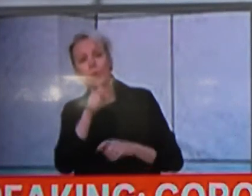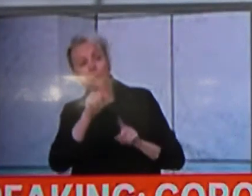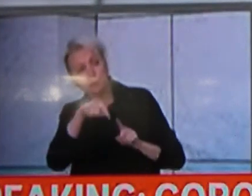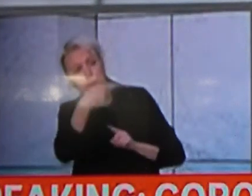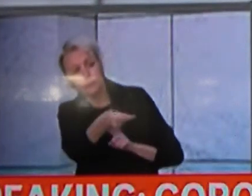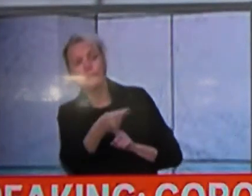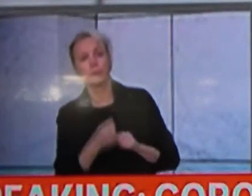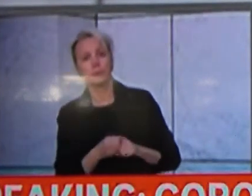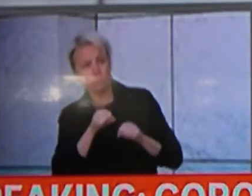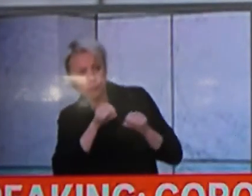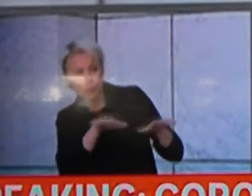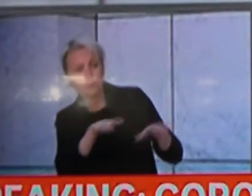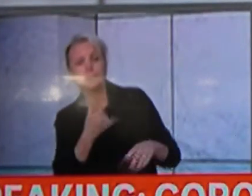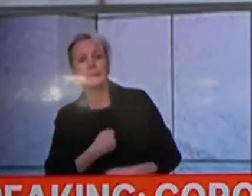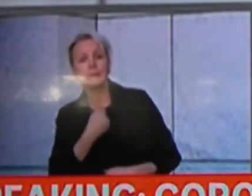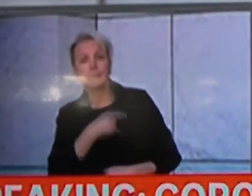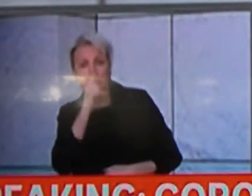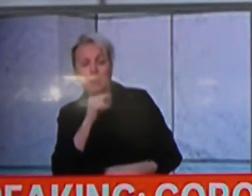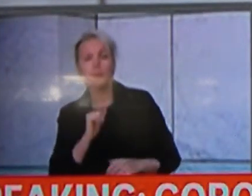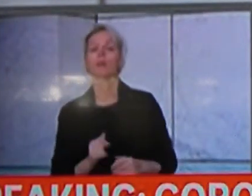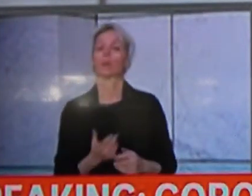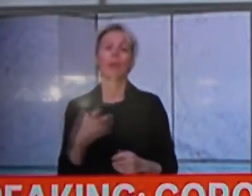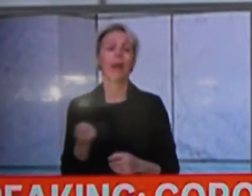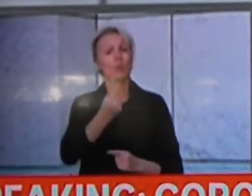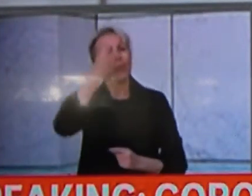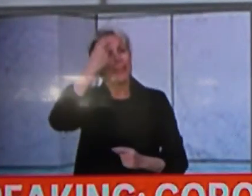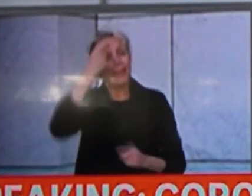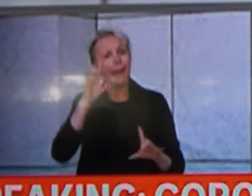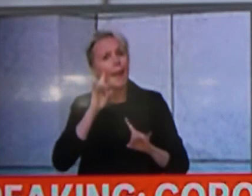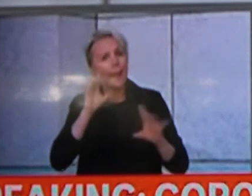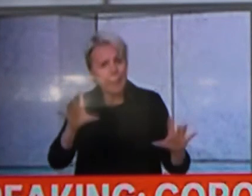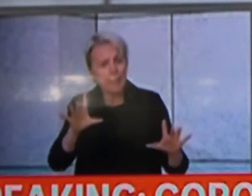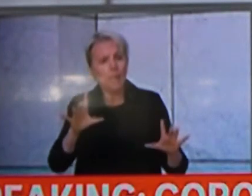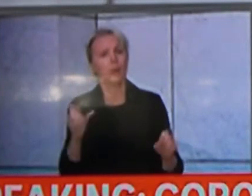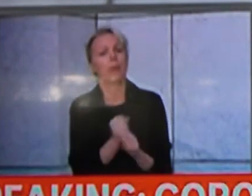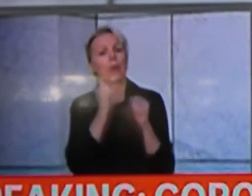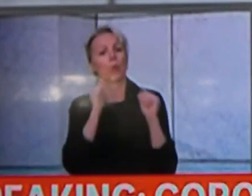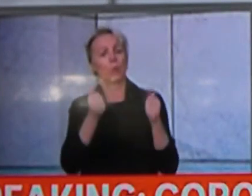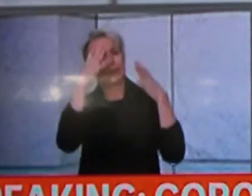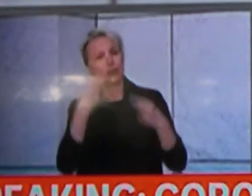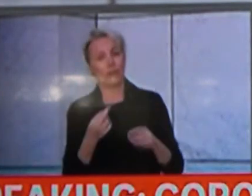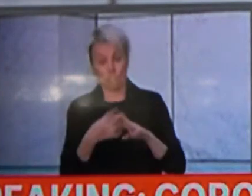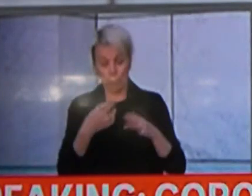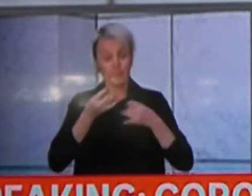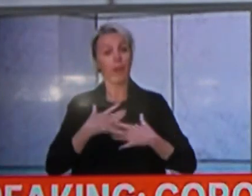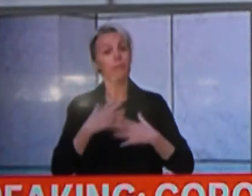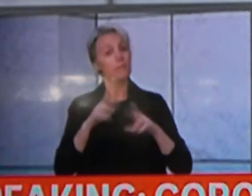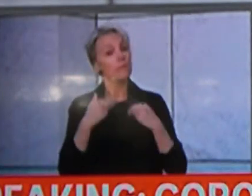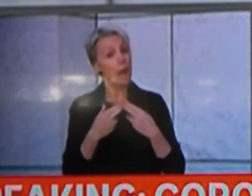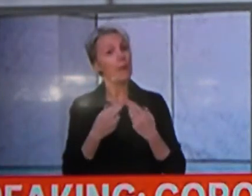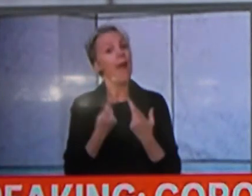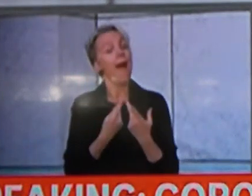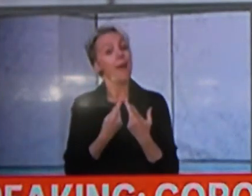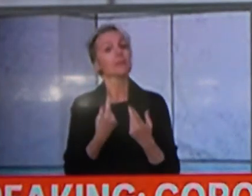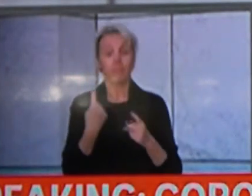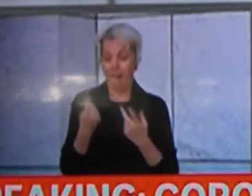building as you, or wherever you might be. We need to think, obviously, about making sensible decisions for ourselves and our own families. And we also